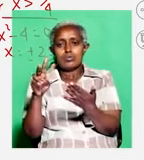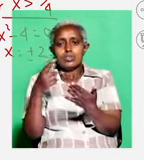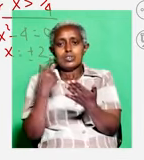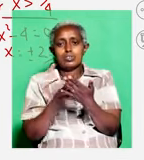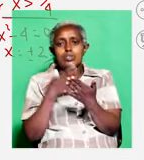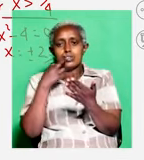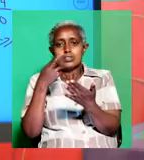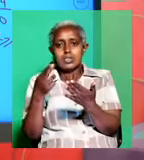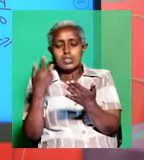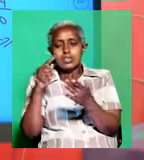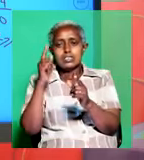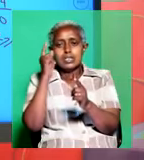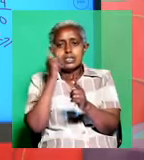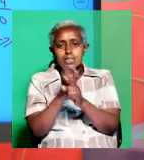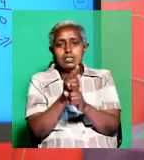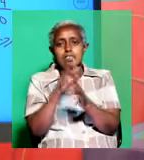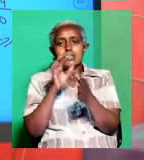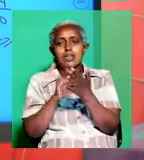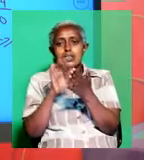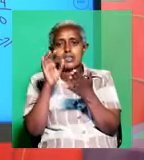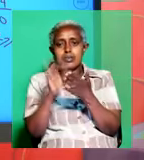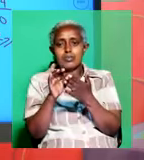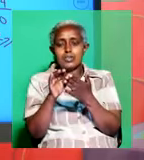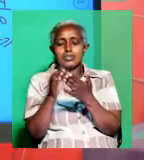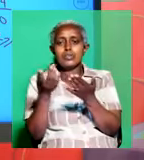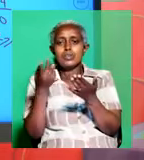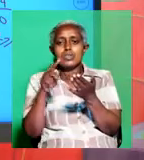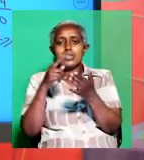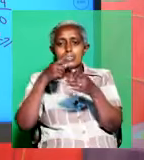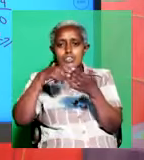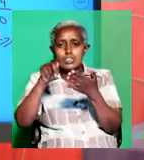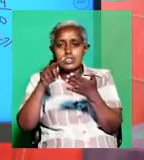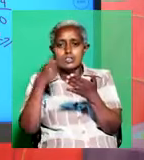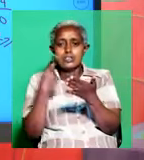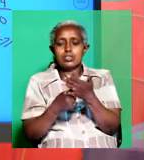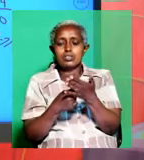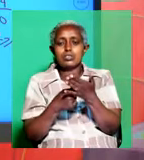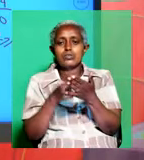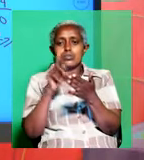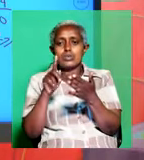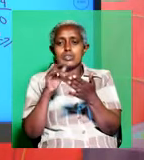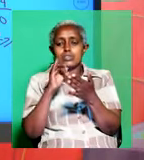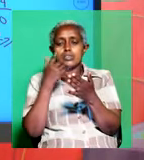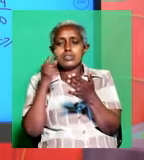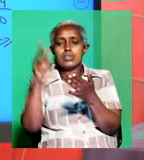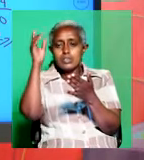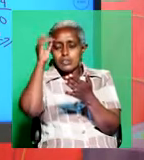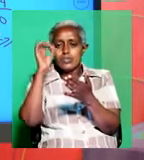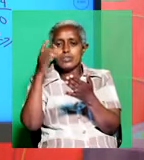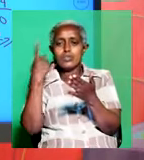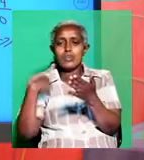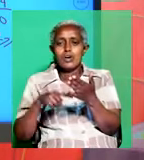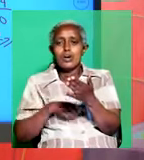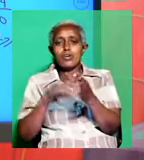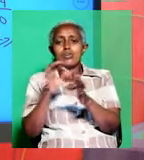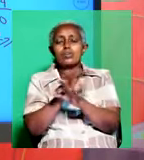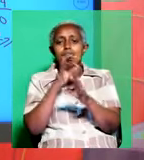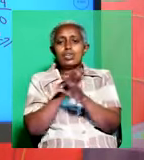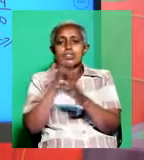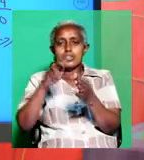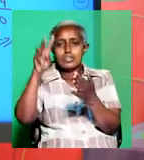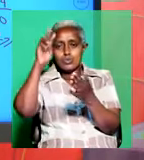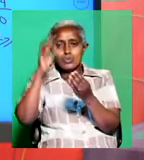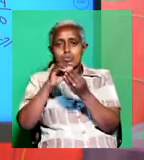So these are the critical numbers. When you check this one, the derivative of our function x squared